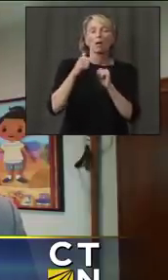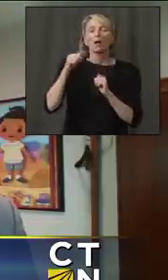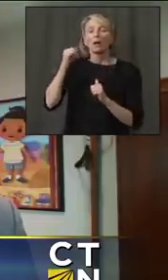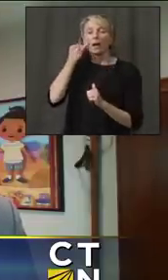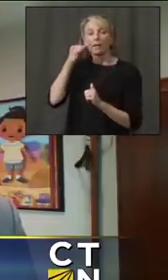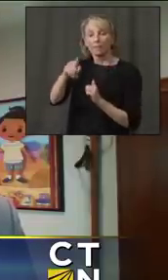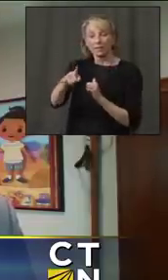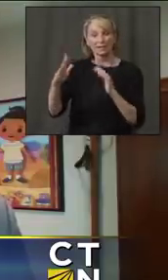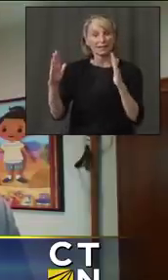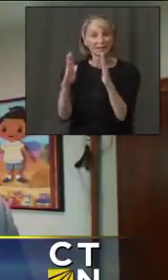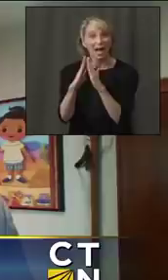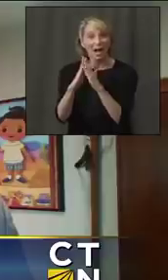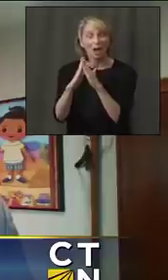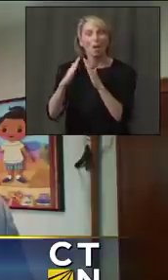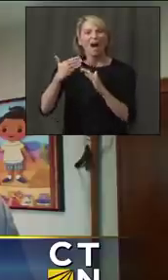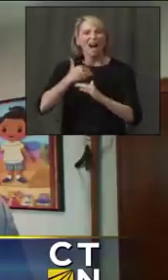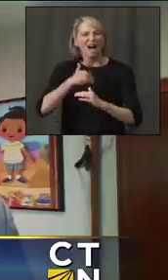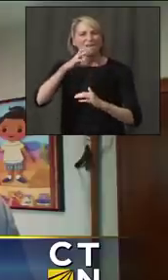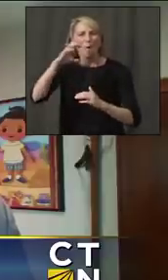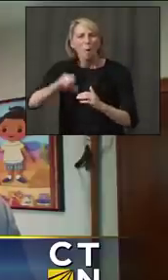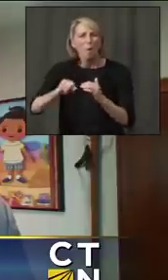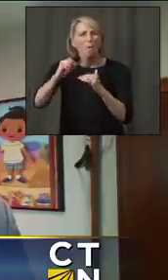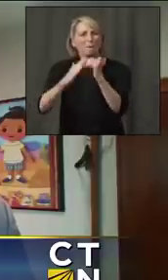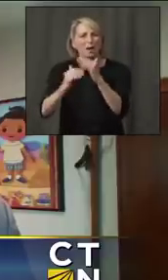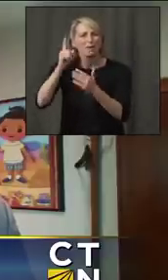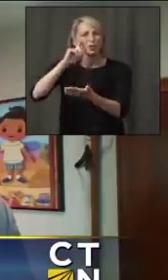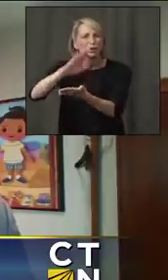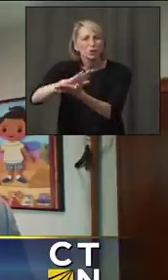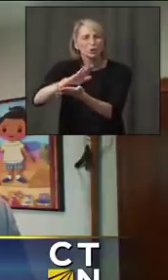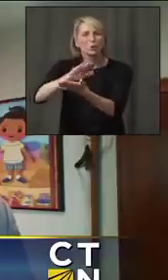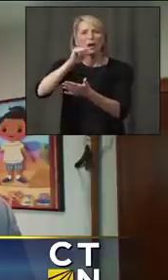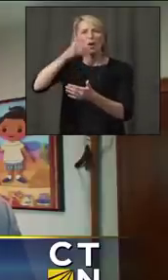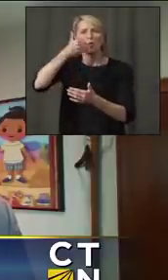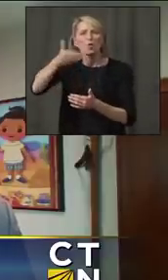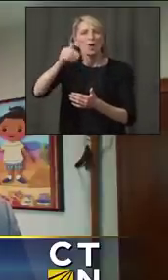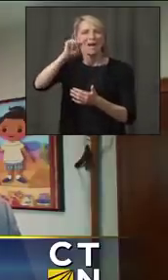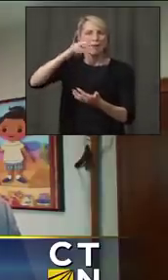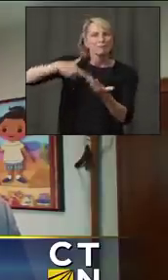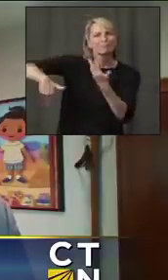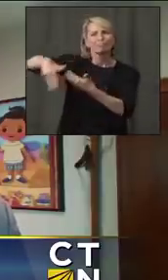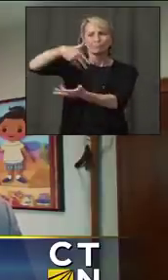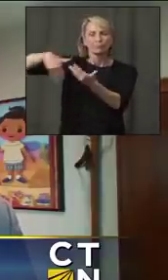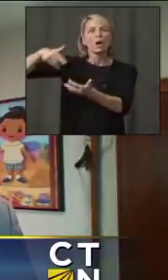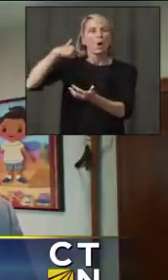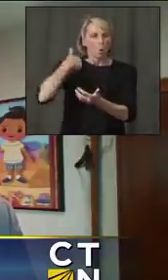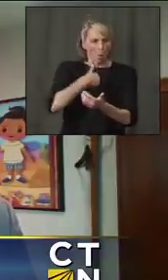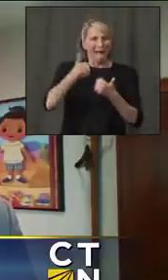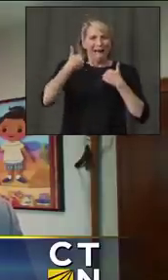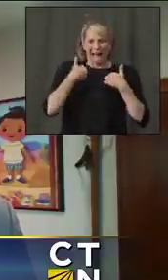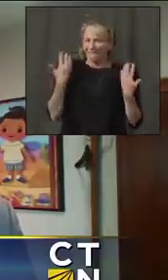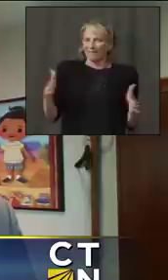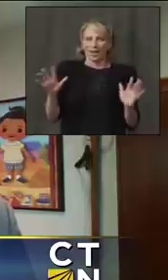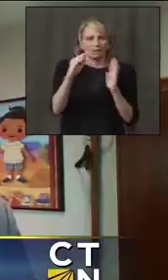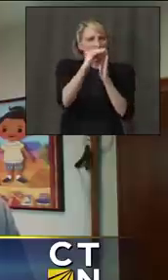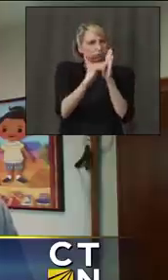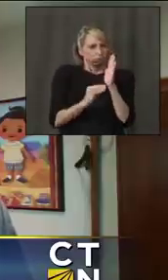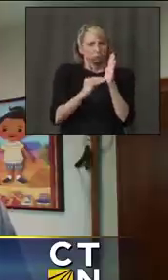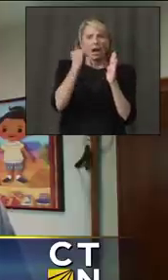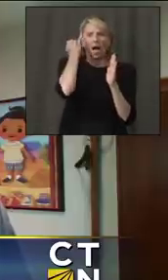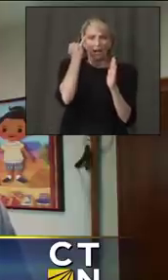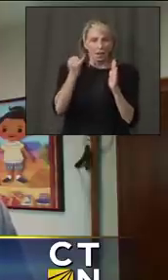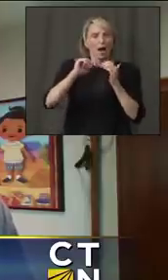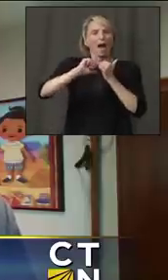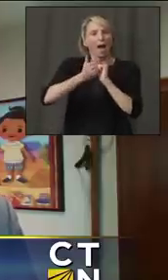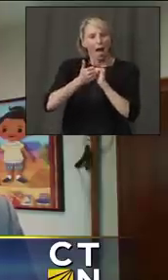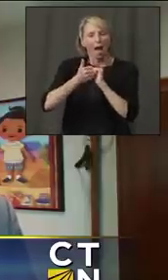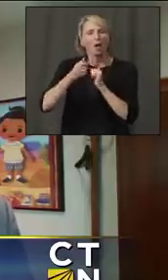districts on ventilation systems and strategies to make sure that fresh air is circulating through, and that is included in our guidance. But